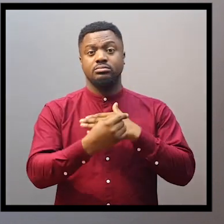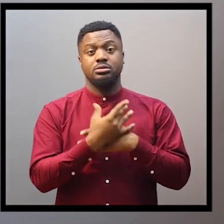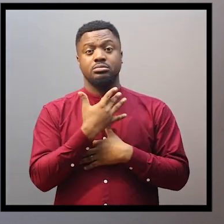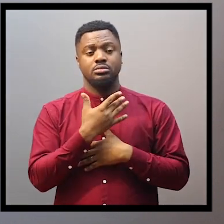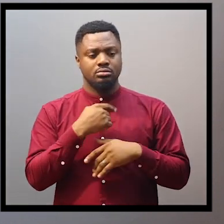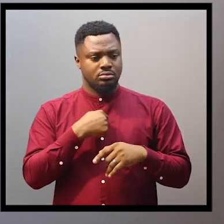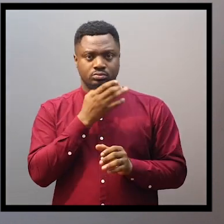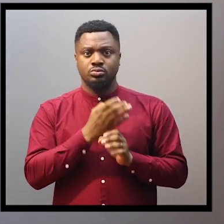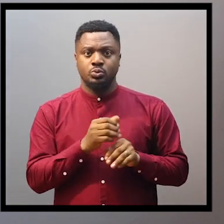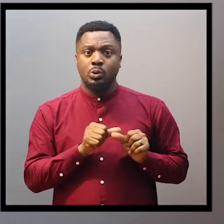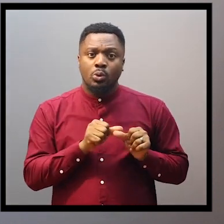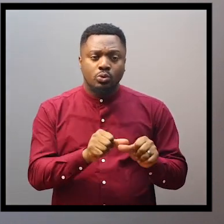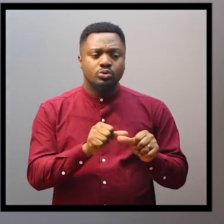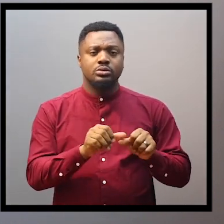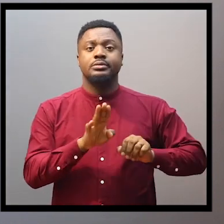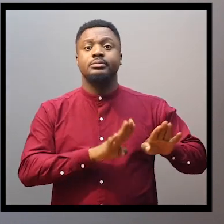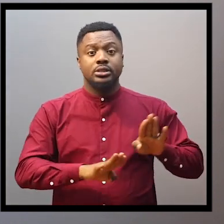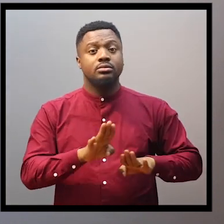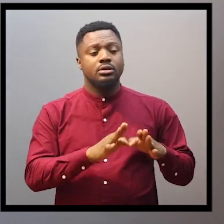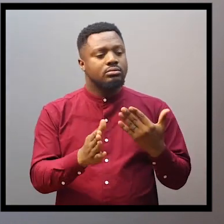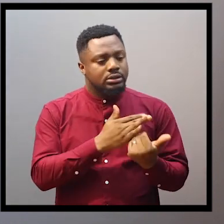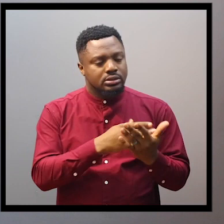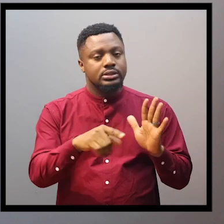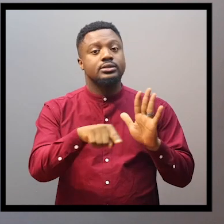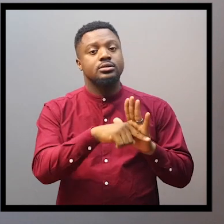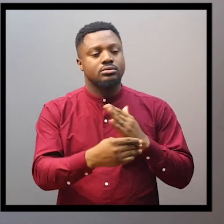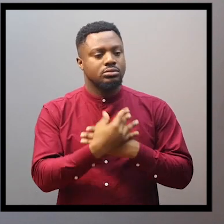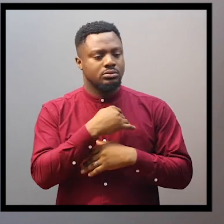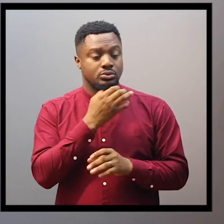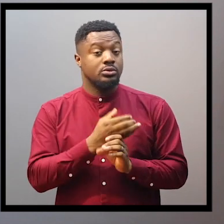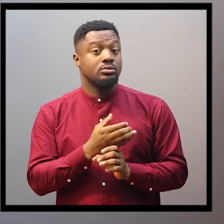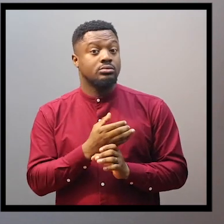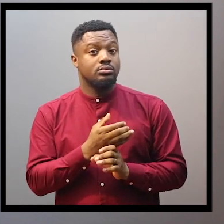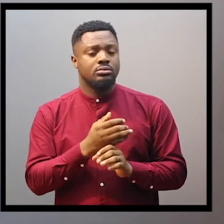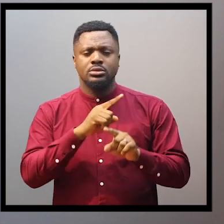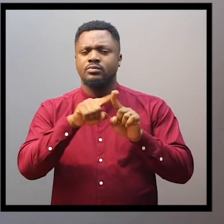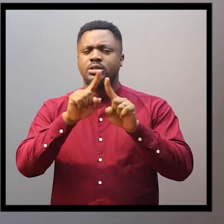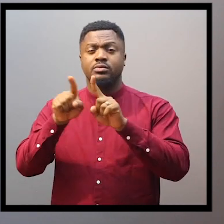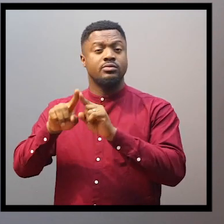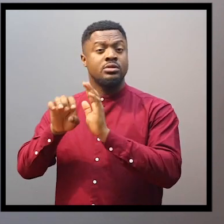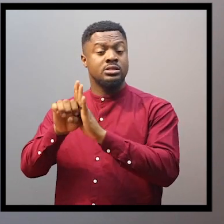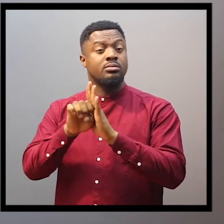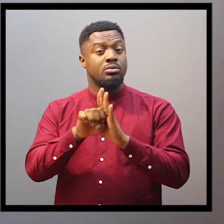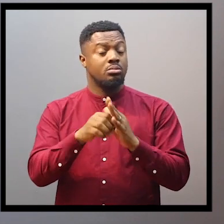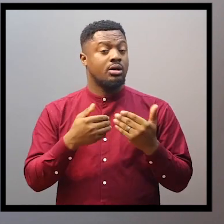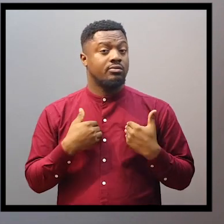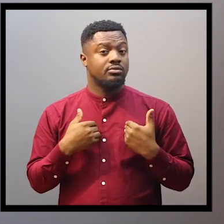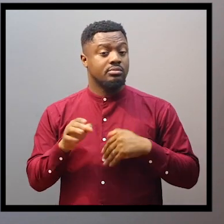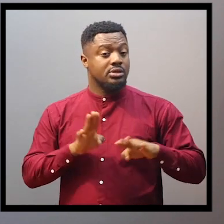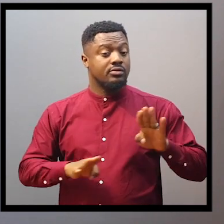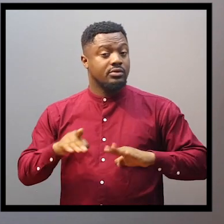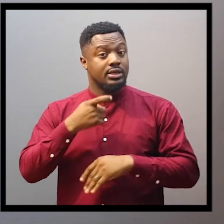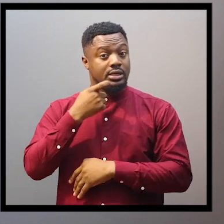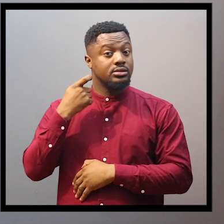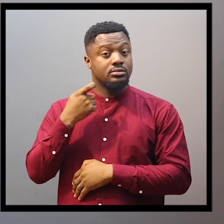However, the person continues to engage in these behaviors despite the negative consequences. There are several examples of